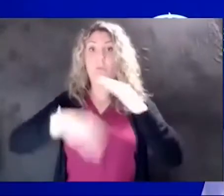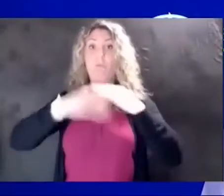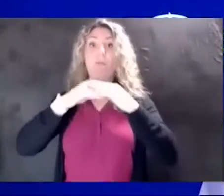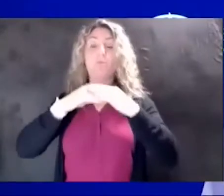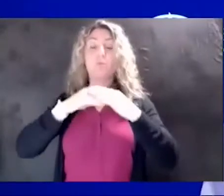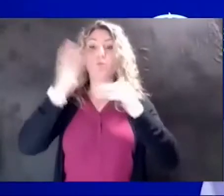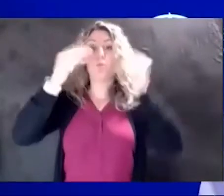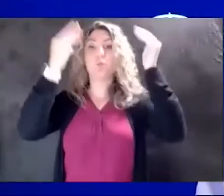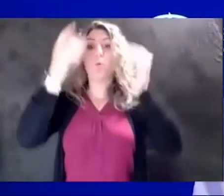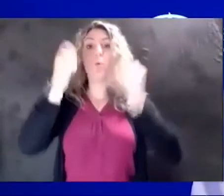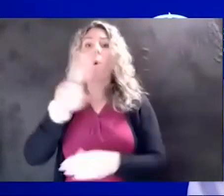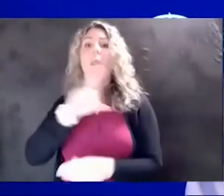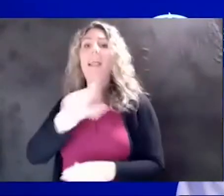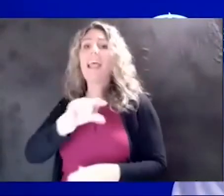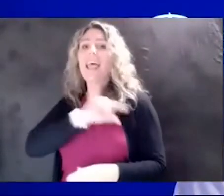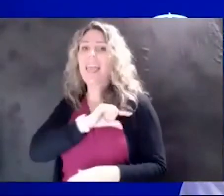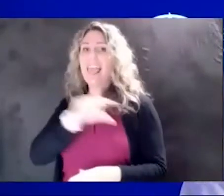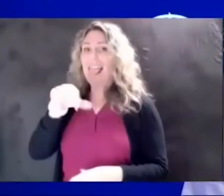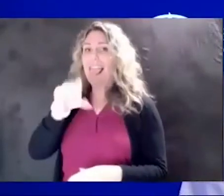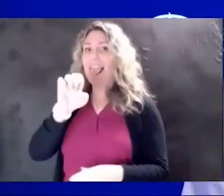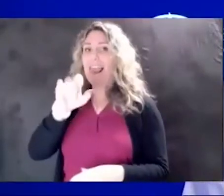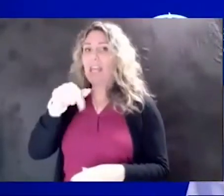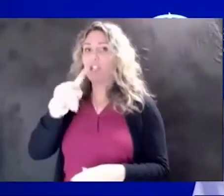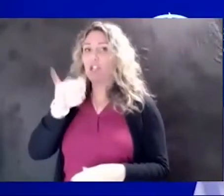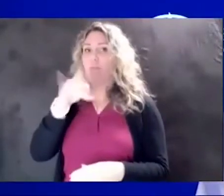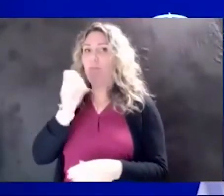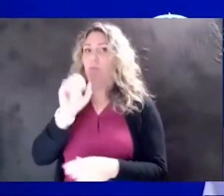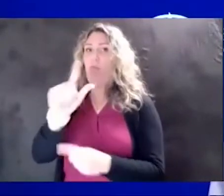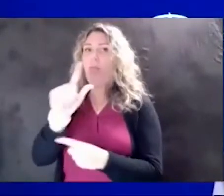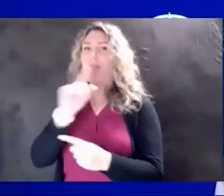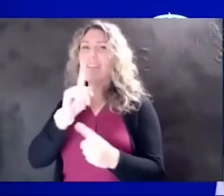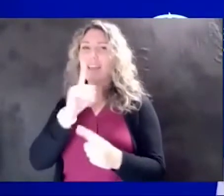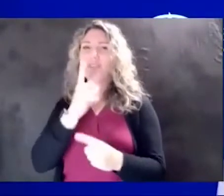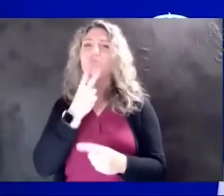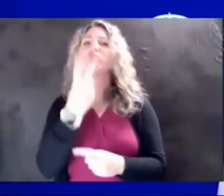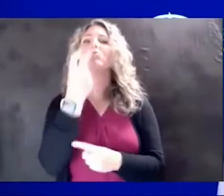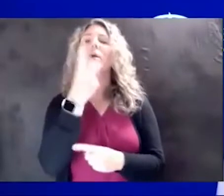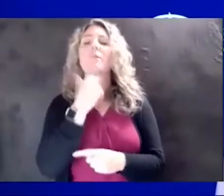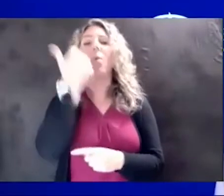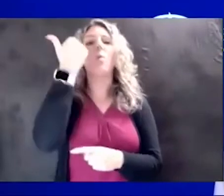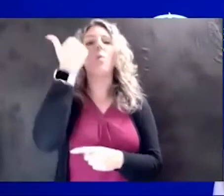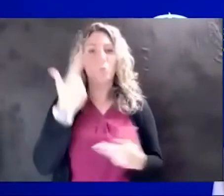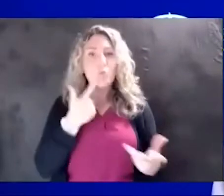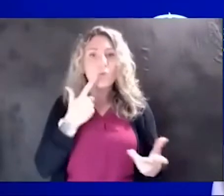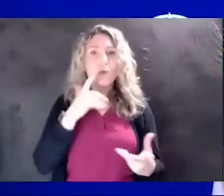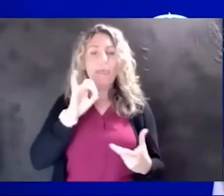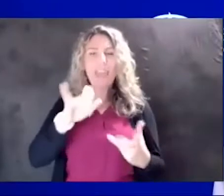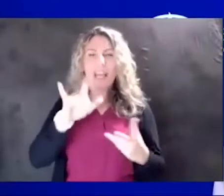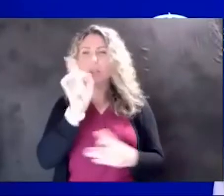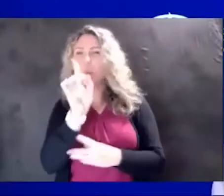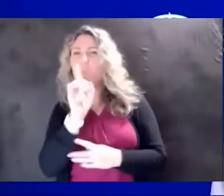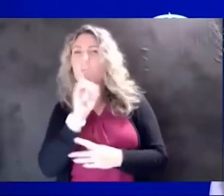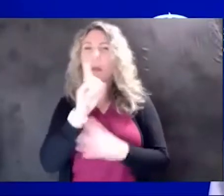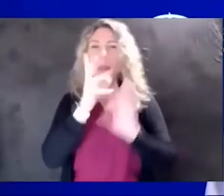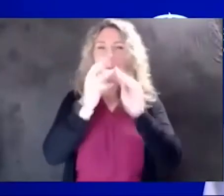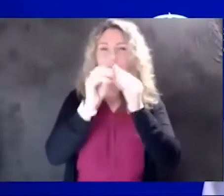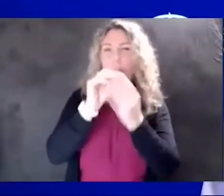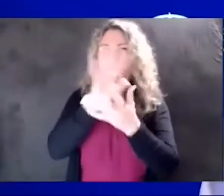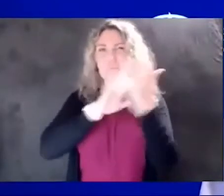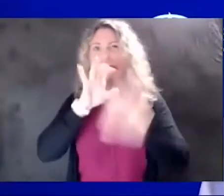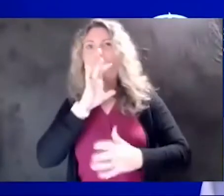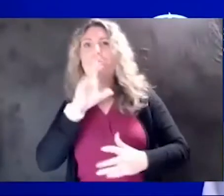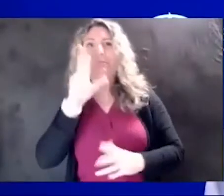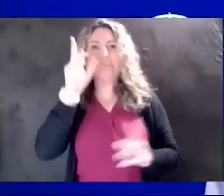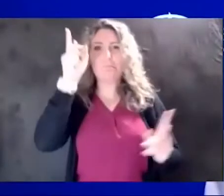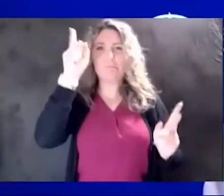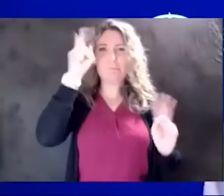eligible population, which would include everybody 12 and above? So I think that's where maybe some of the numbers get skewed or misconstrued, and just understand